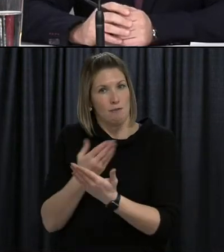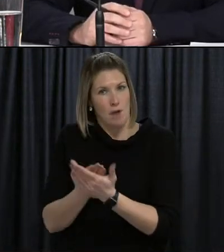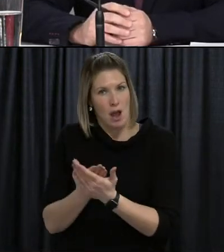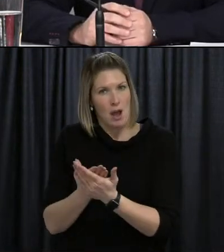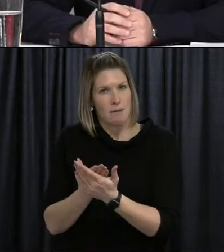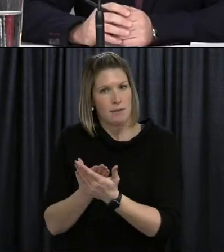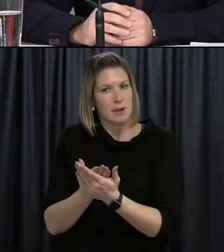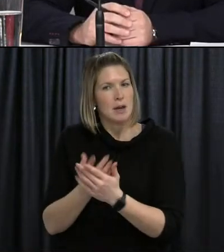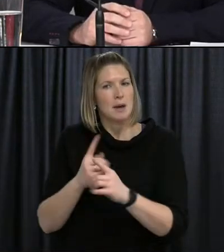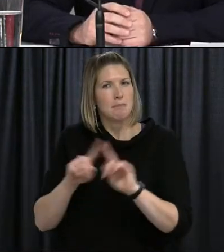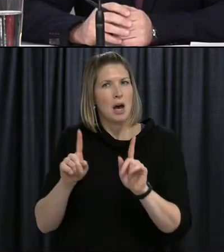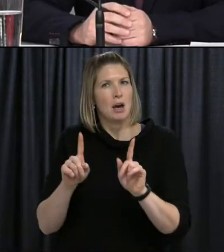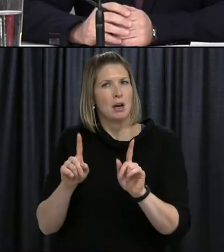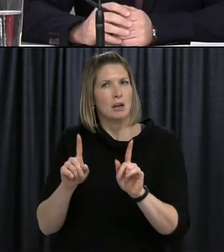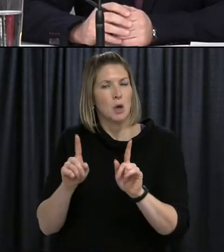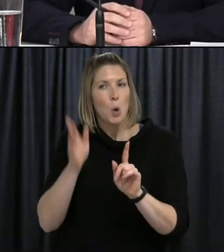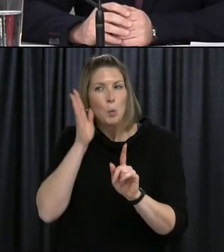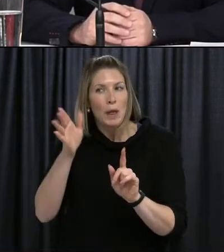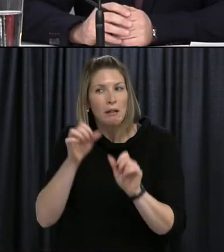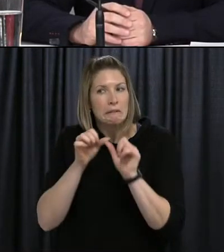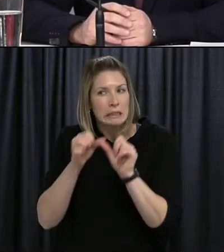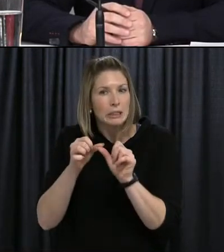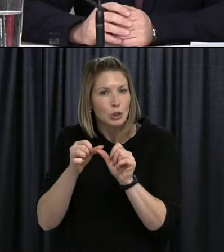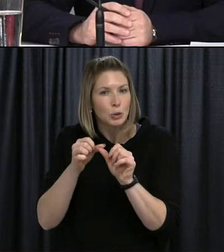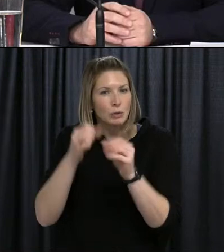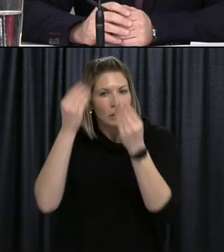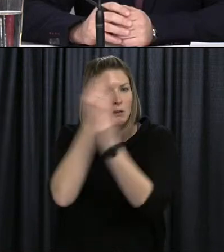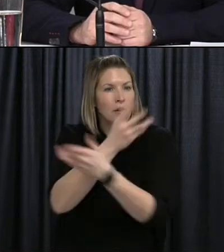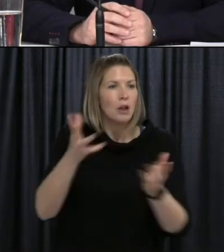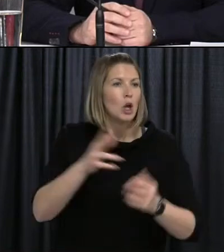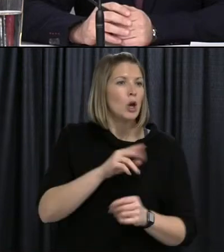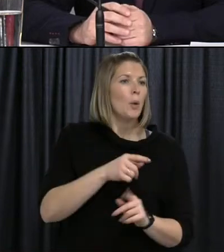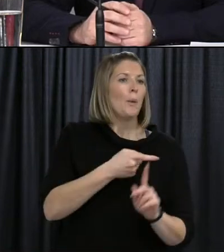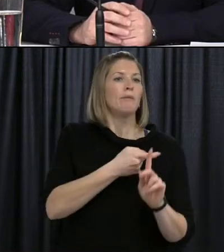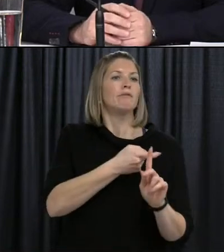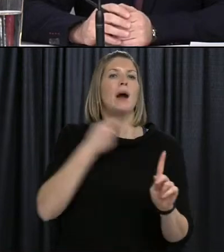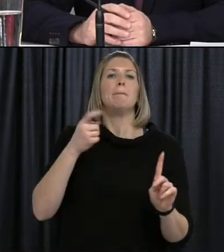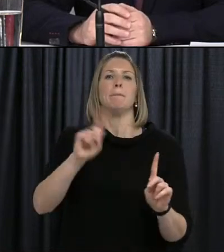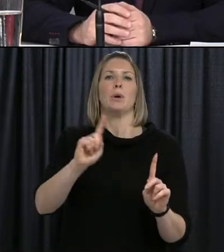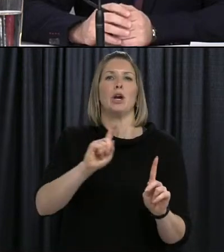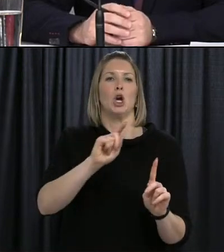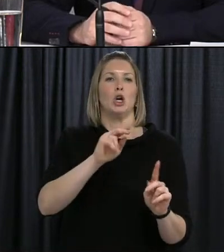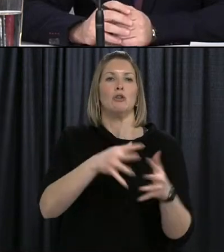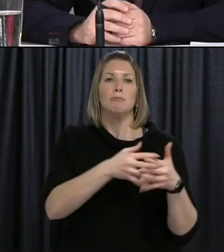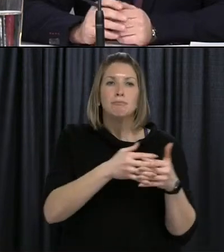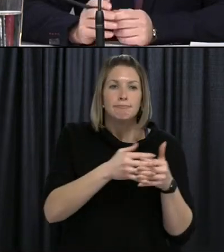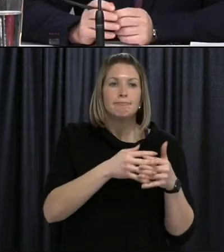or will you continue to say where these people are coming from, whether it be the United States, the UK, etc.?